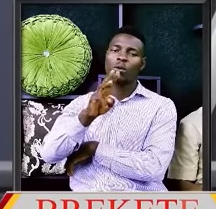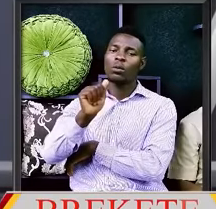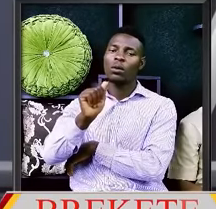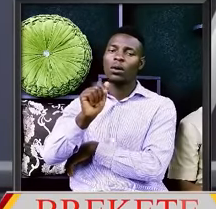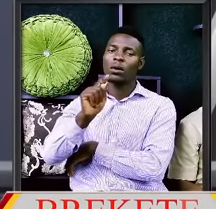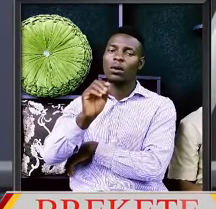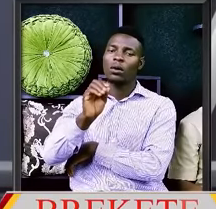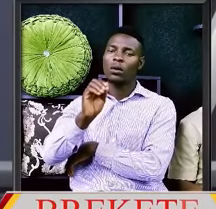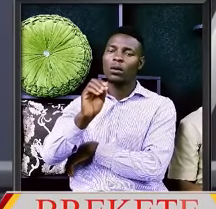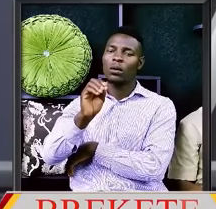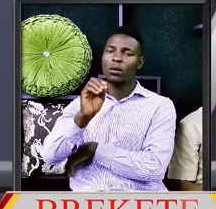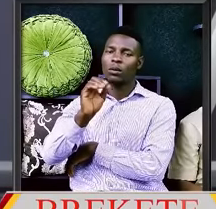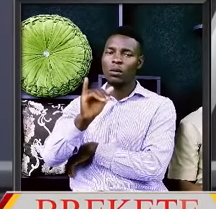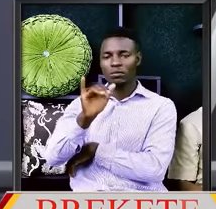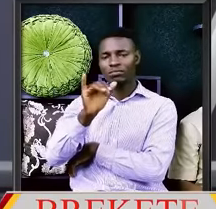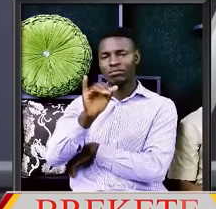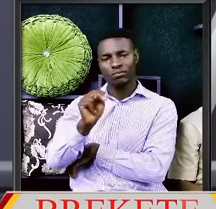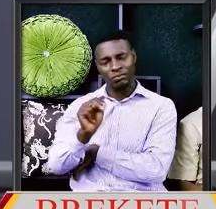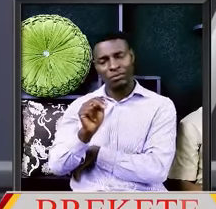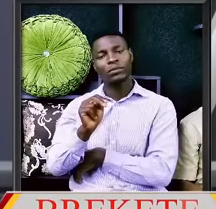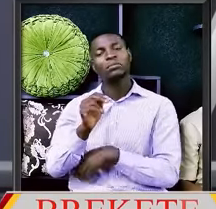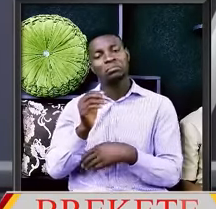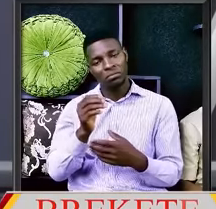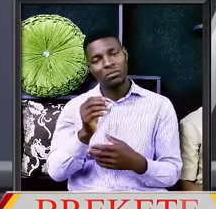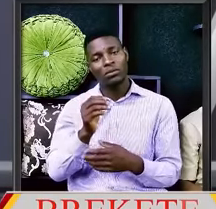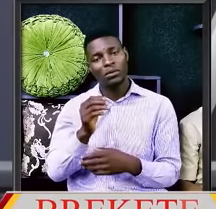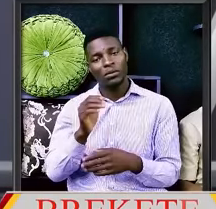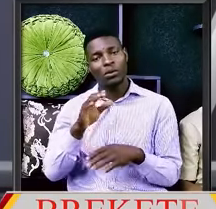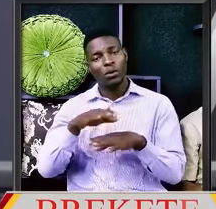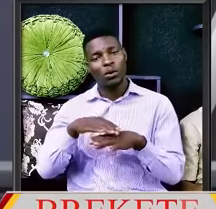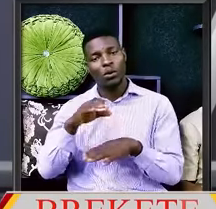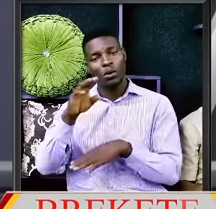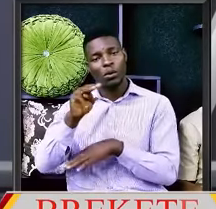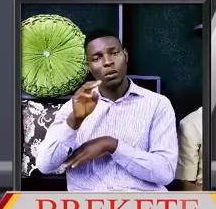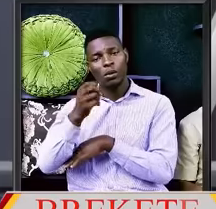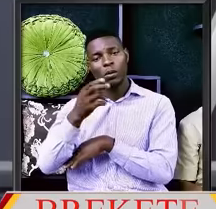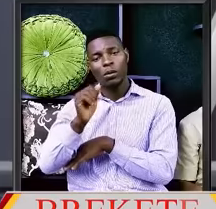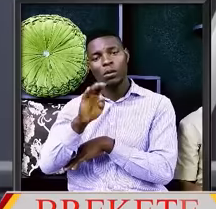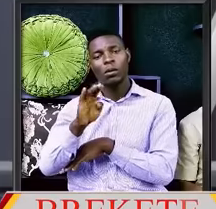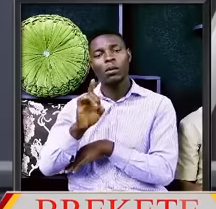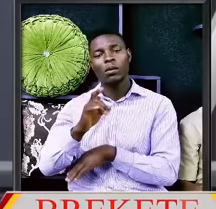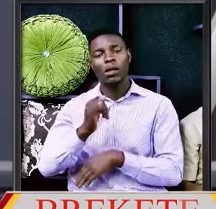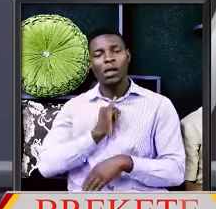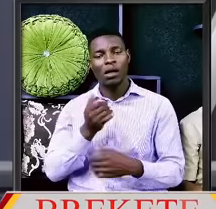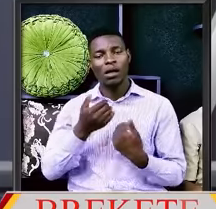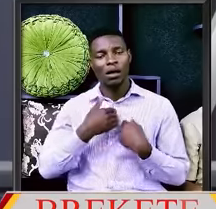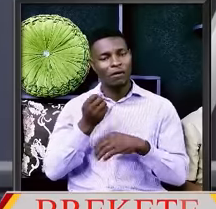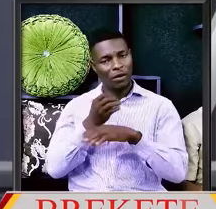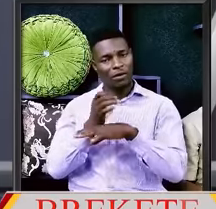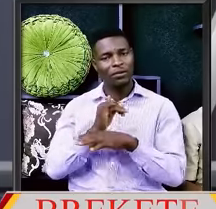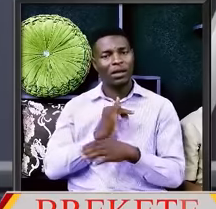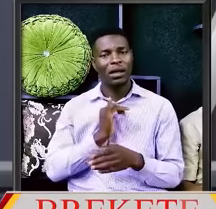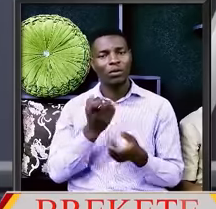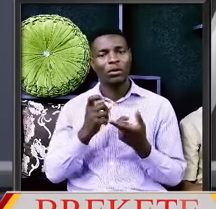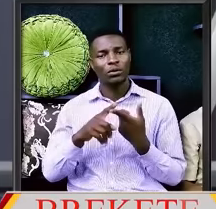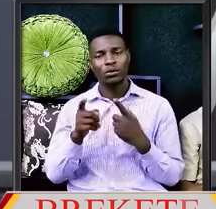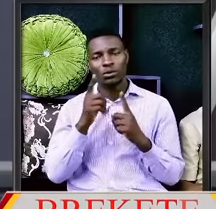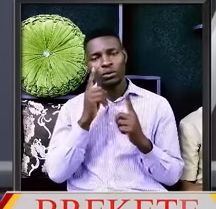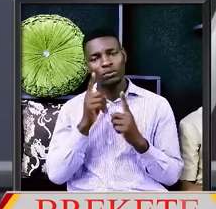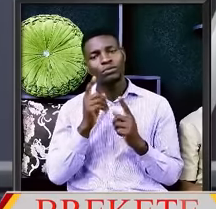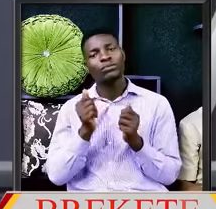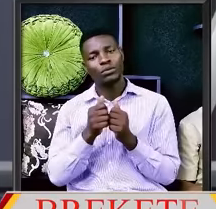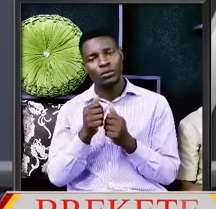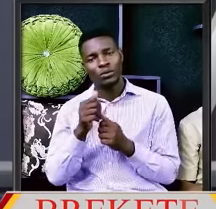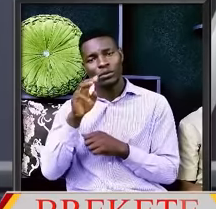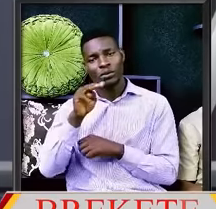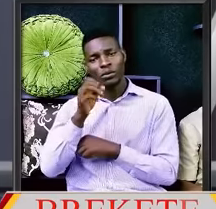Mm. On Mohbad case, sir, I have an advice for you. Then I also want to speak to Mohbad. The advice is,